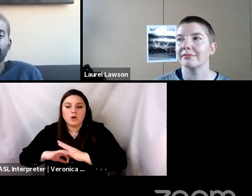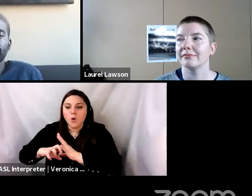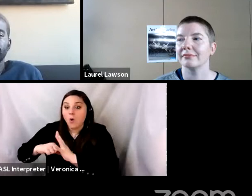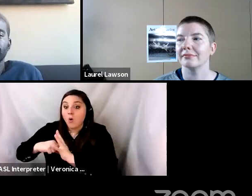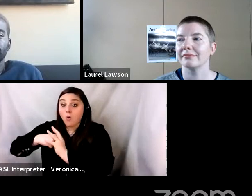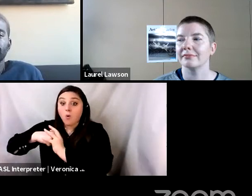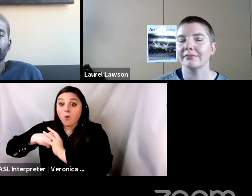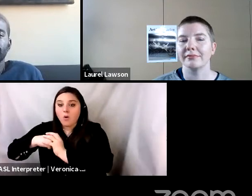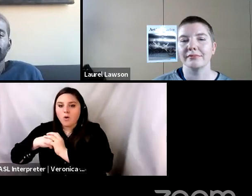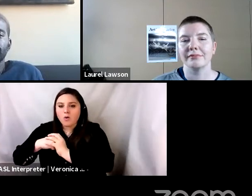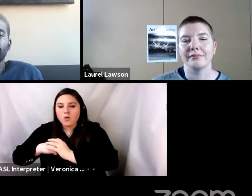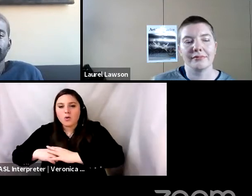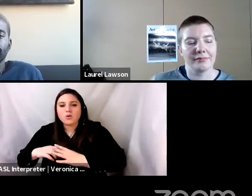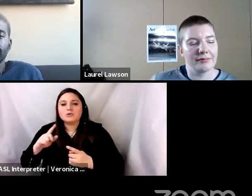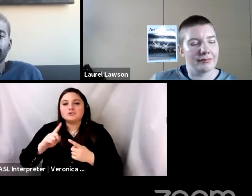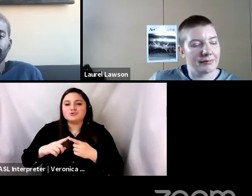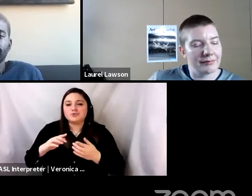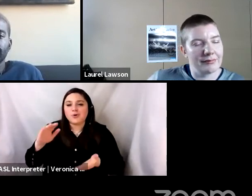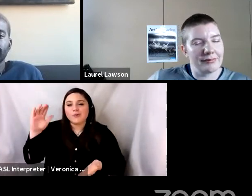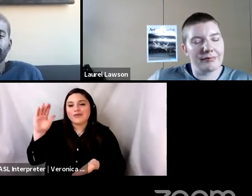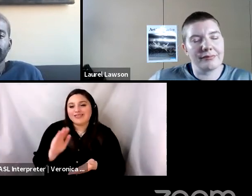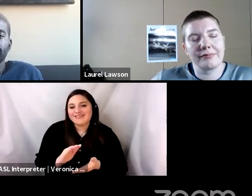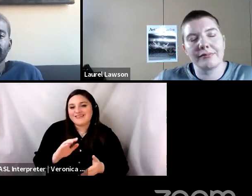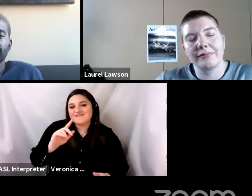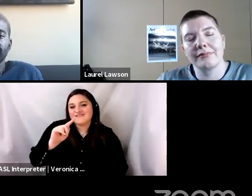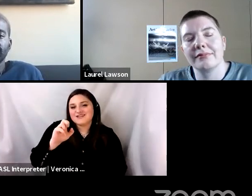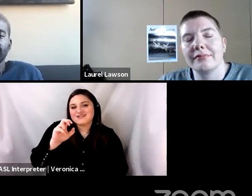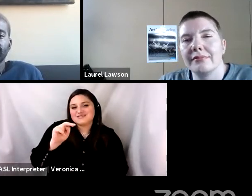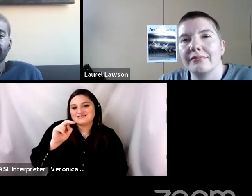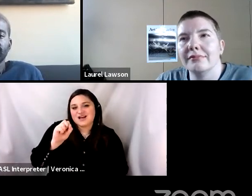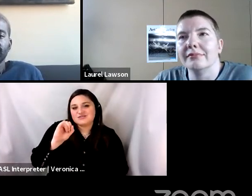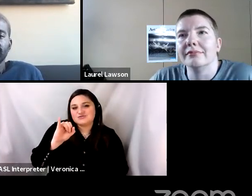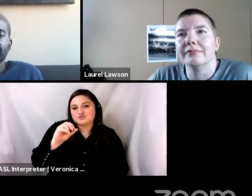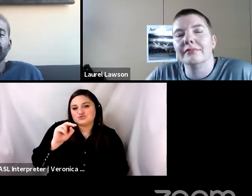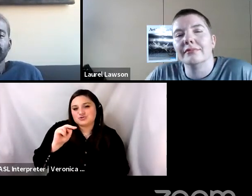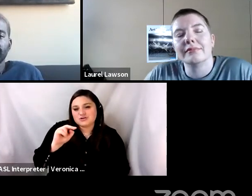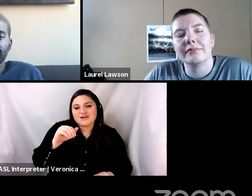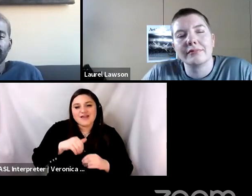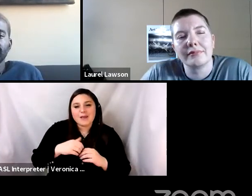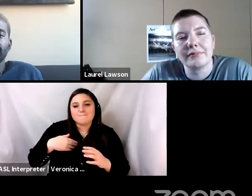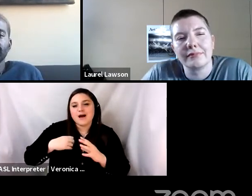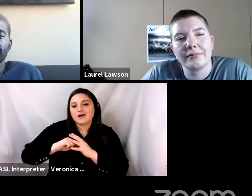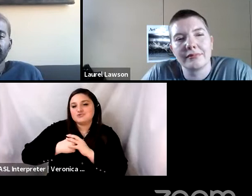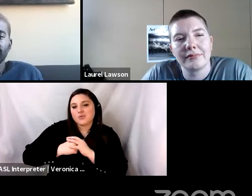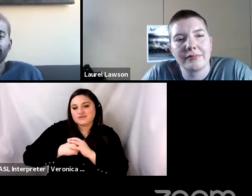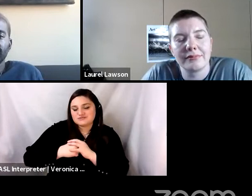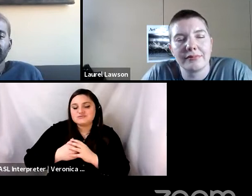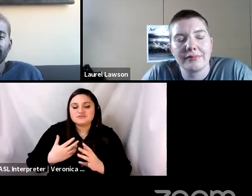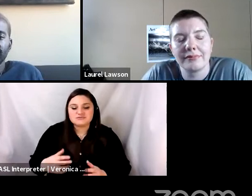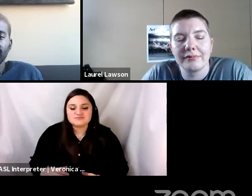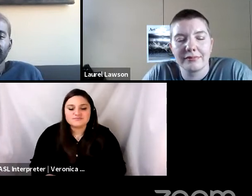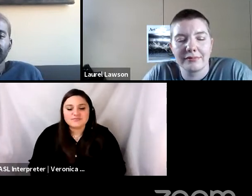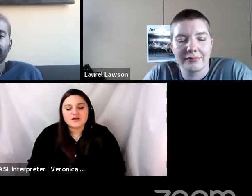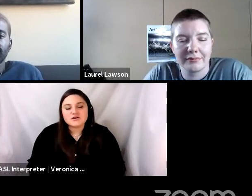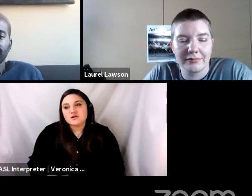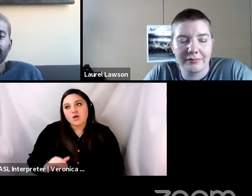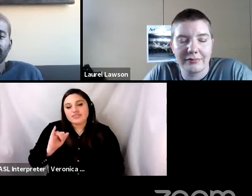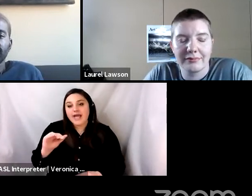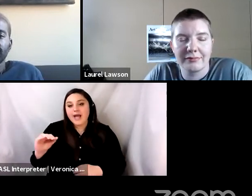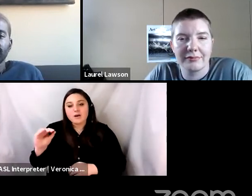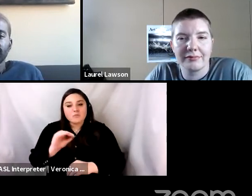is oftentimes a kind of therapy for me and a kind of restorative space for me.